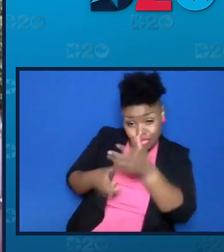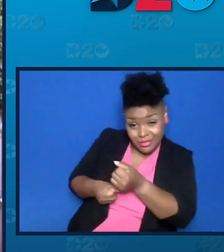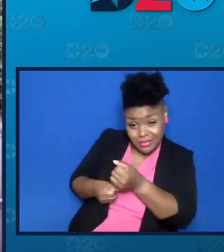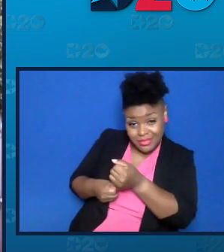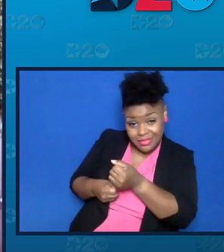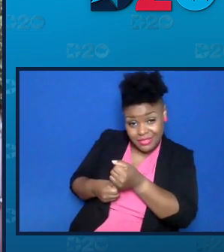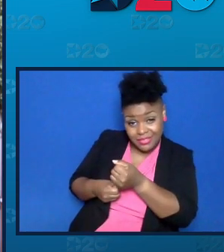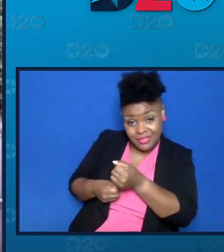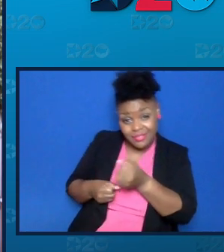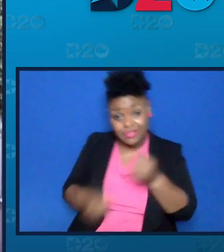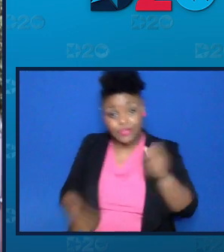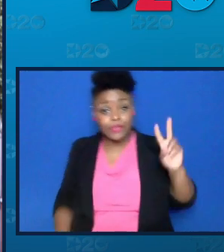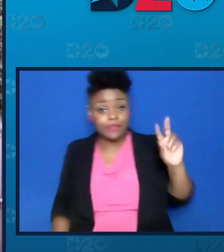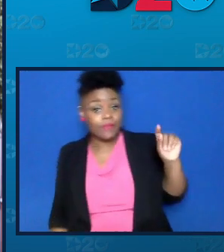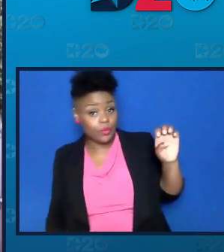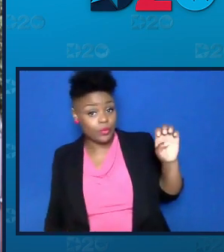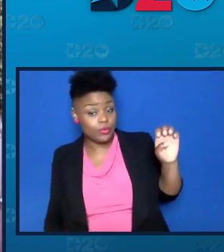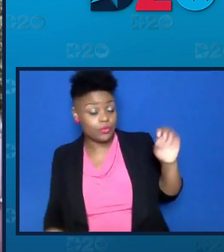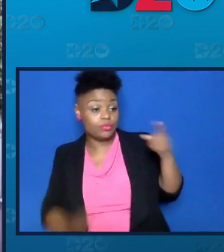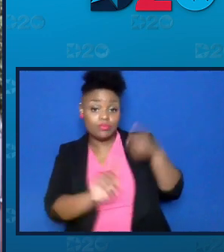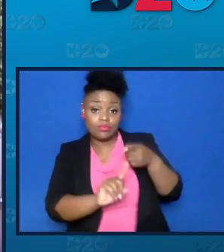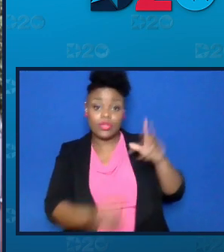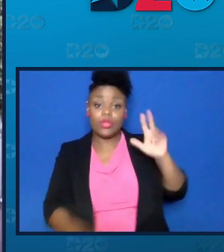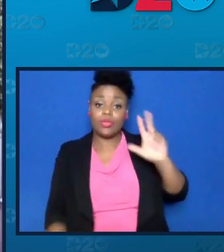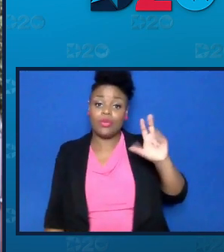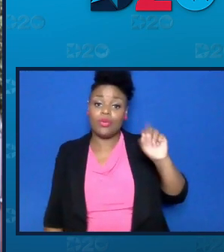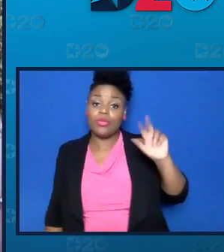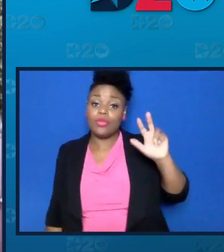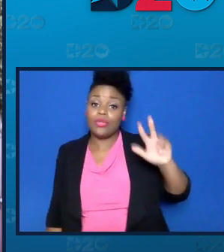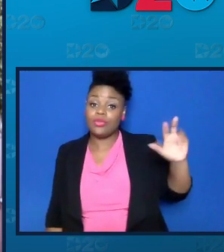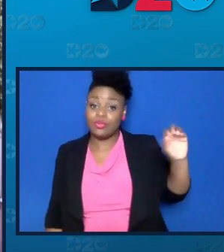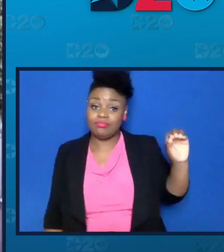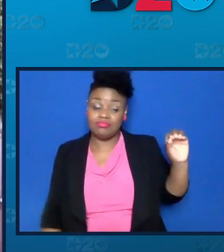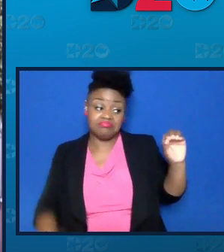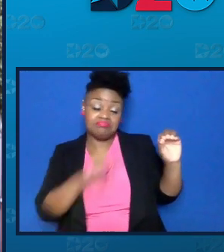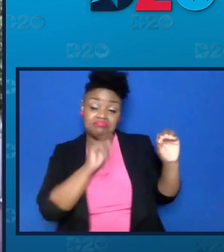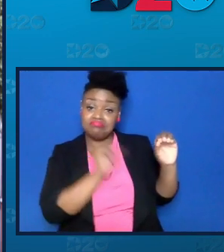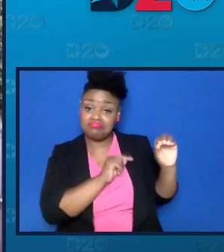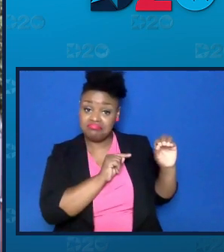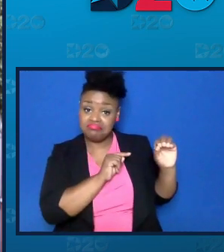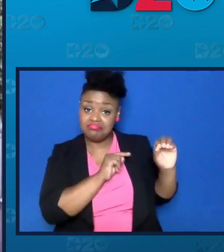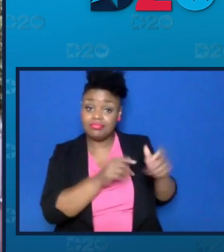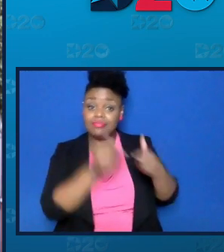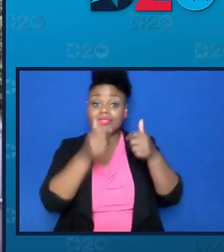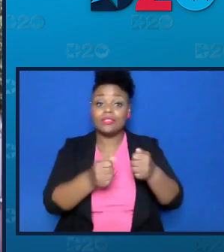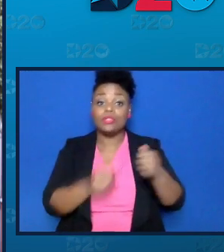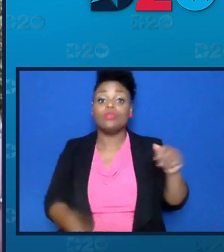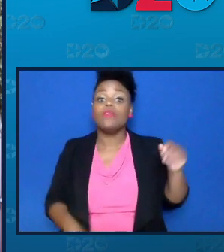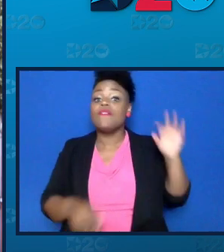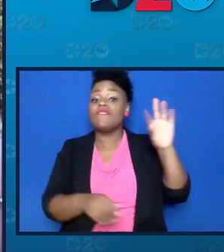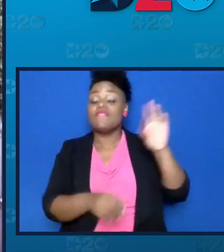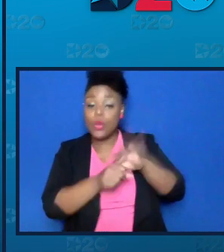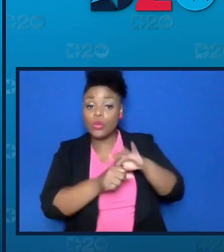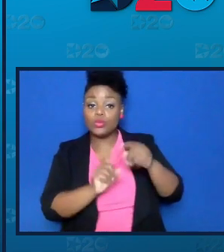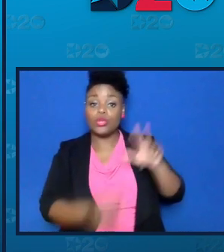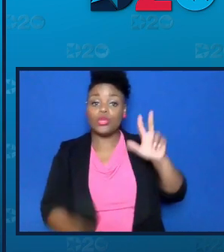to 30330. One more time, text VOTE to